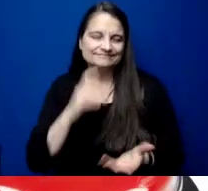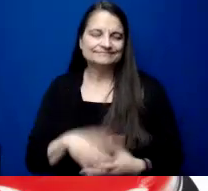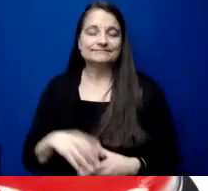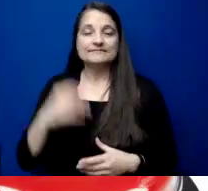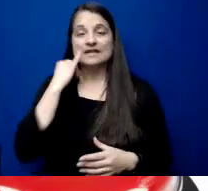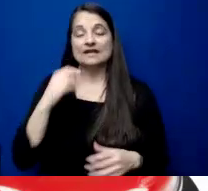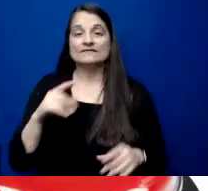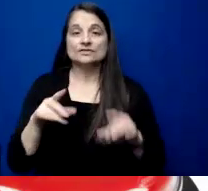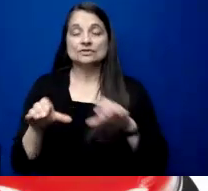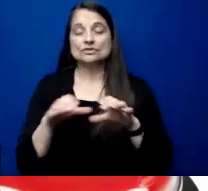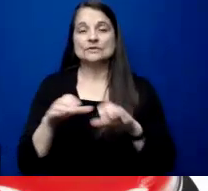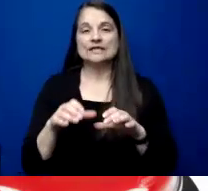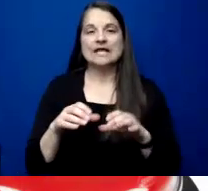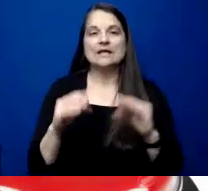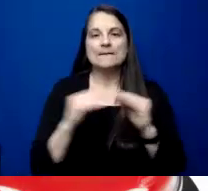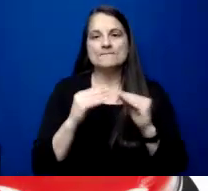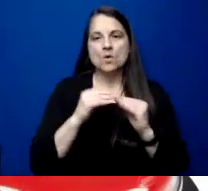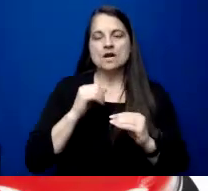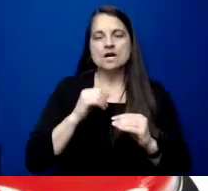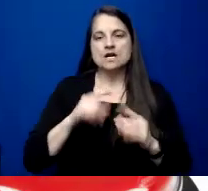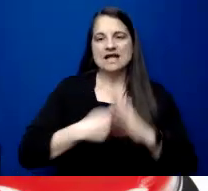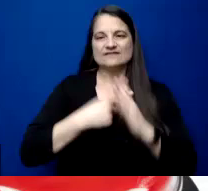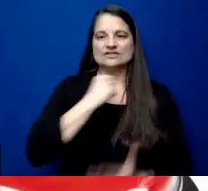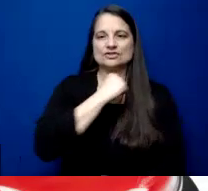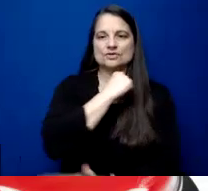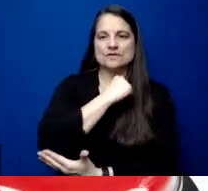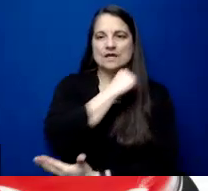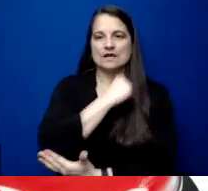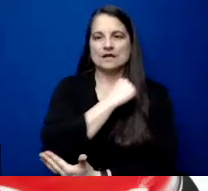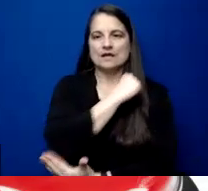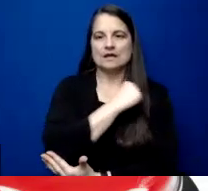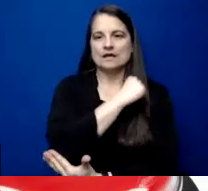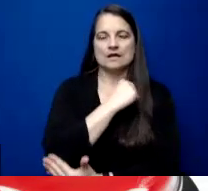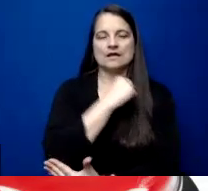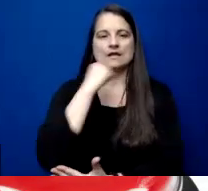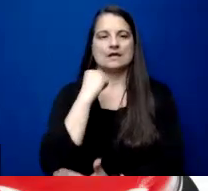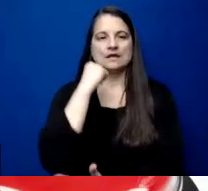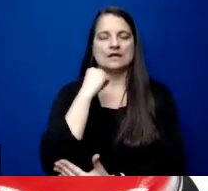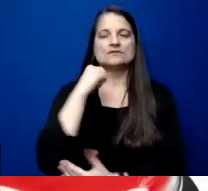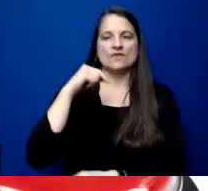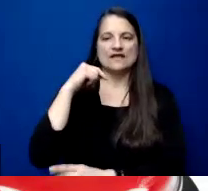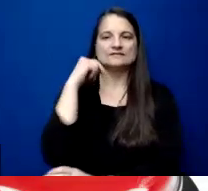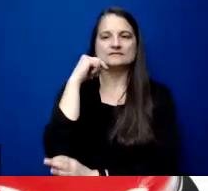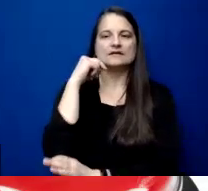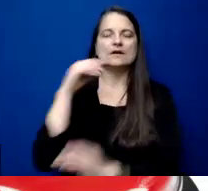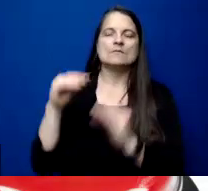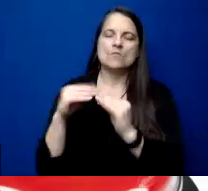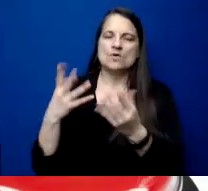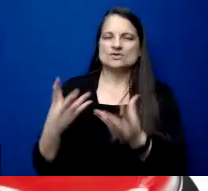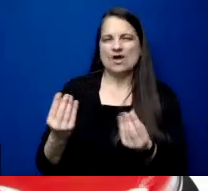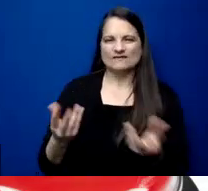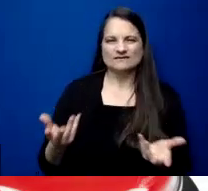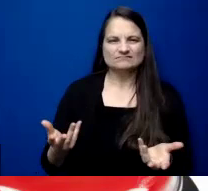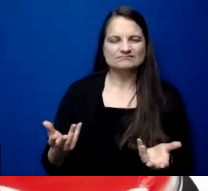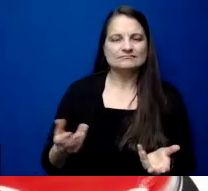repeated activation like on an elbow because it has that softer input there and it's very easy to customize position. Next to